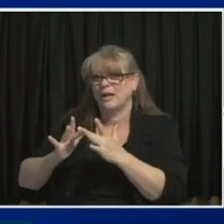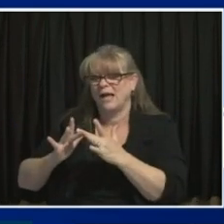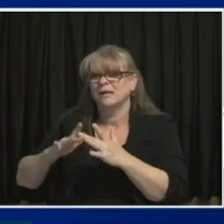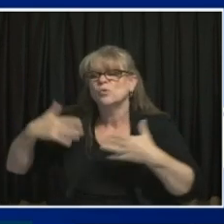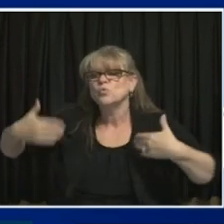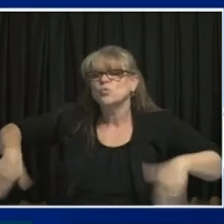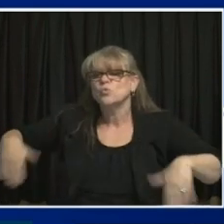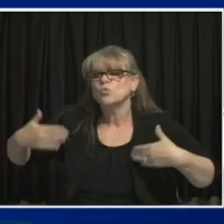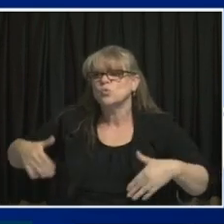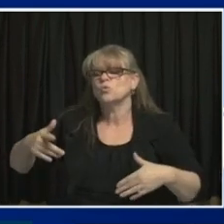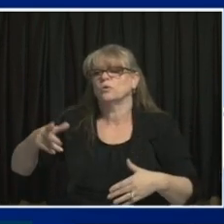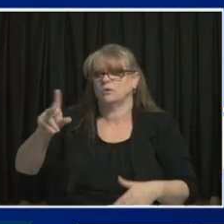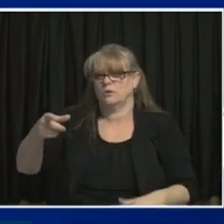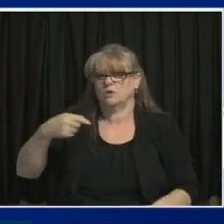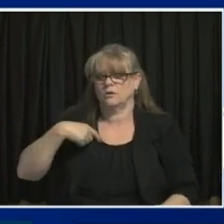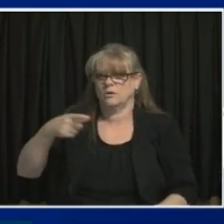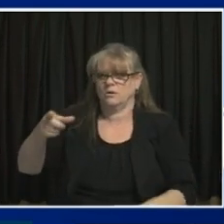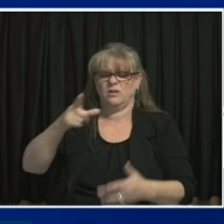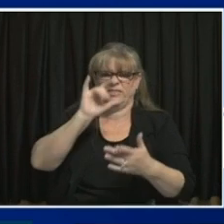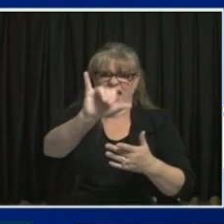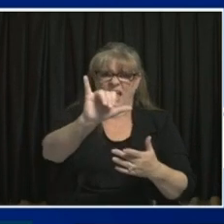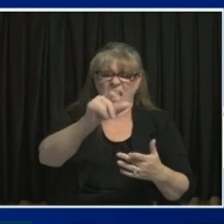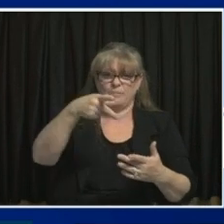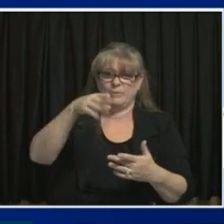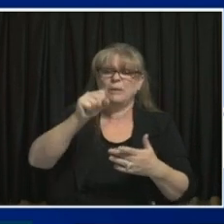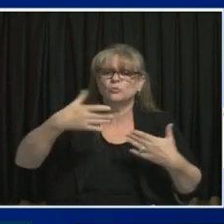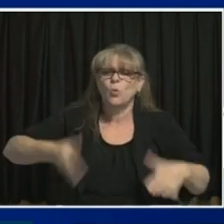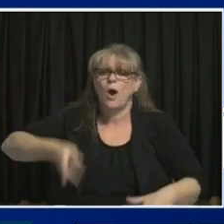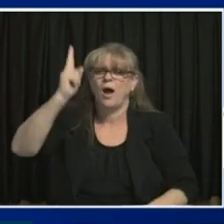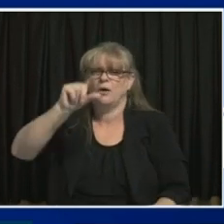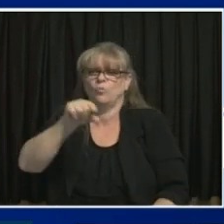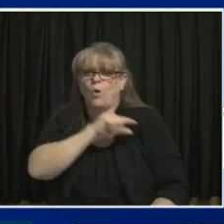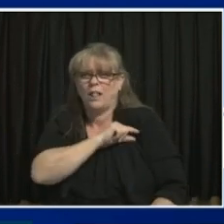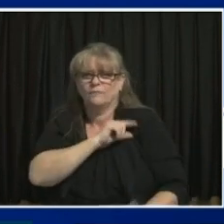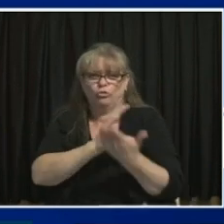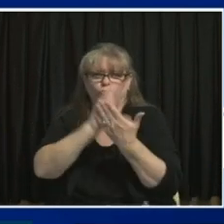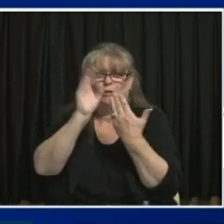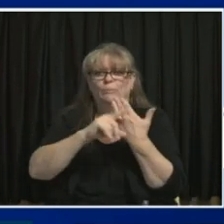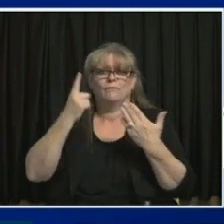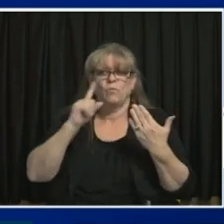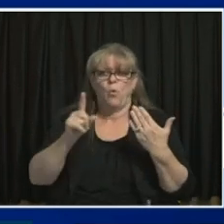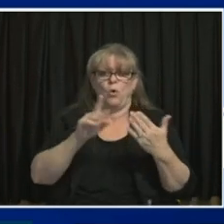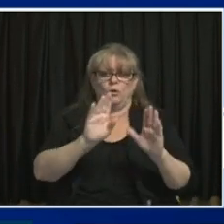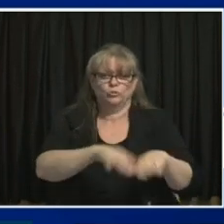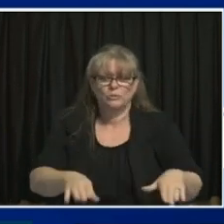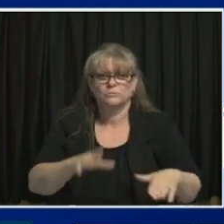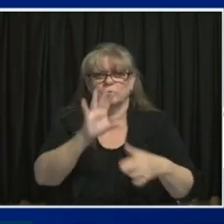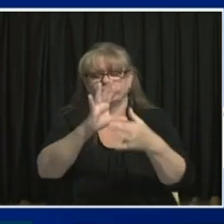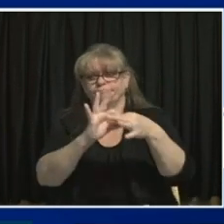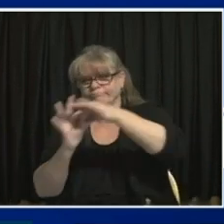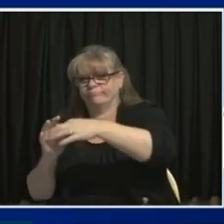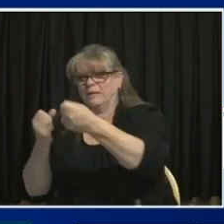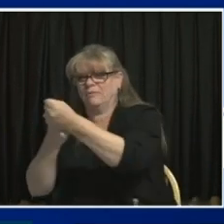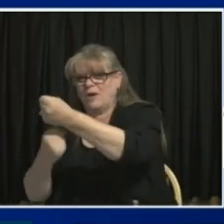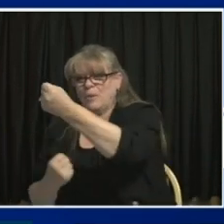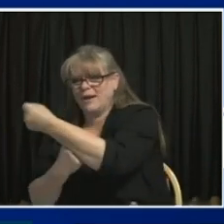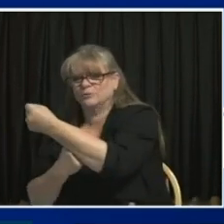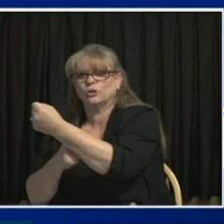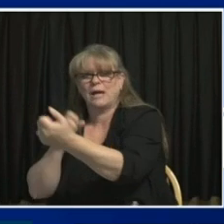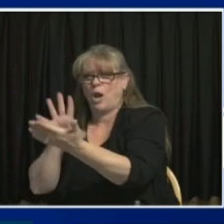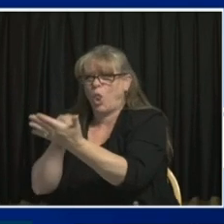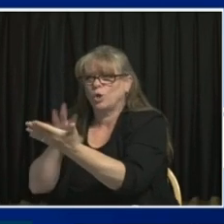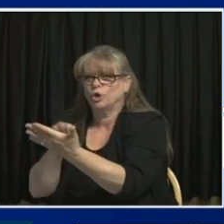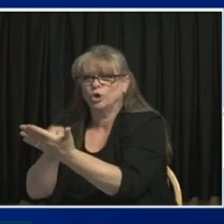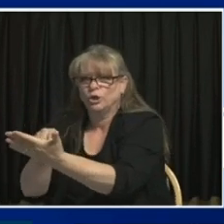curriculum in literacy to help ensure that every kid has a strong foundation for moving forward. The initiative features 8